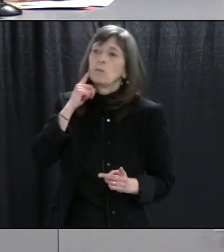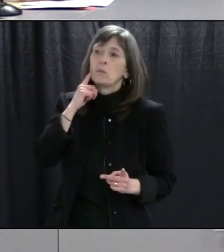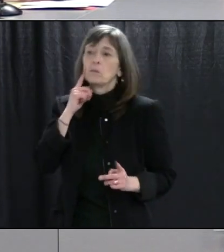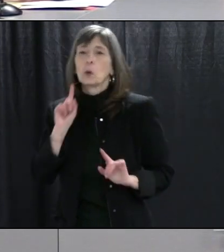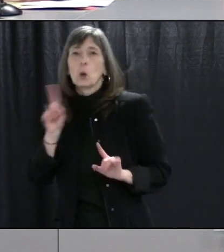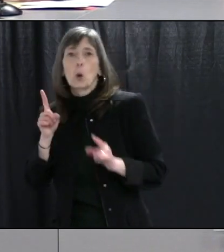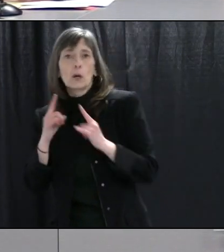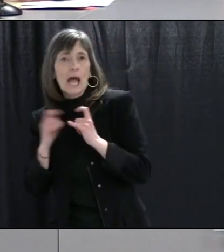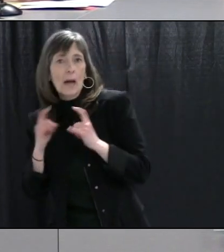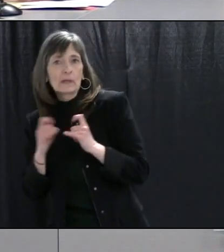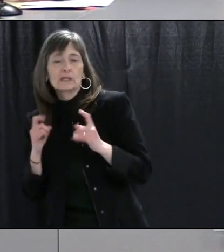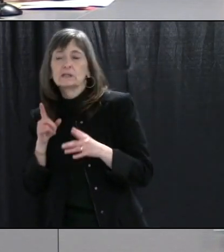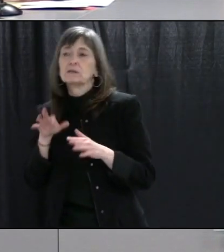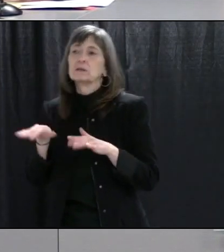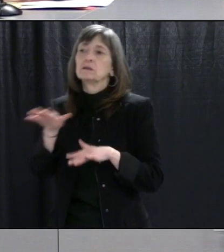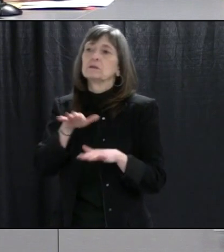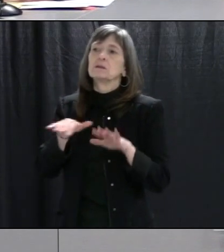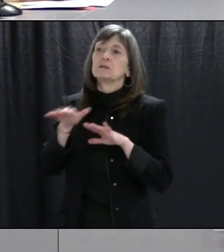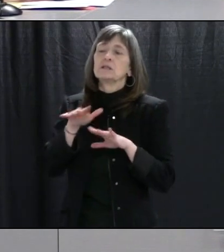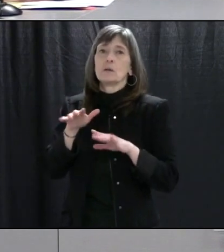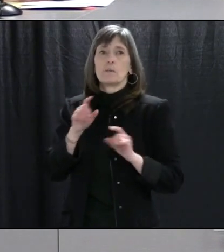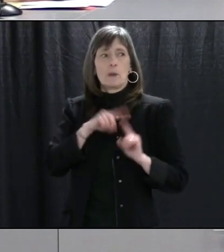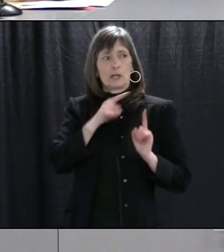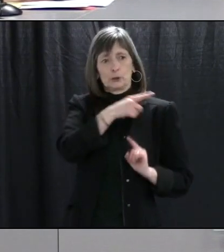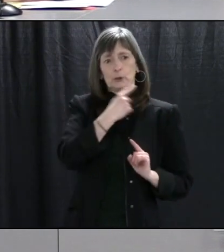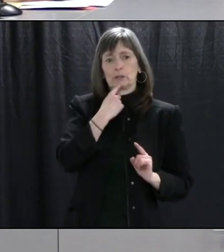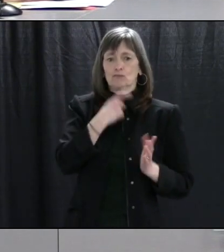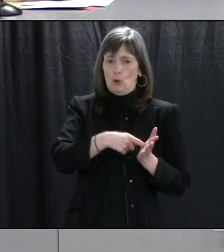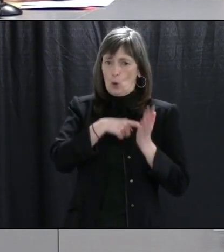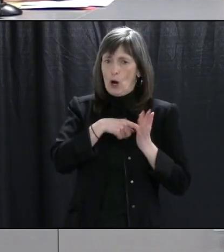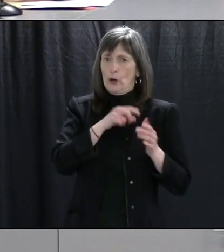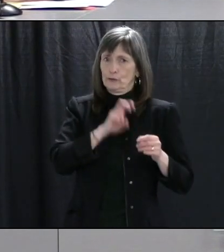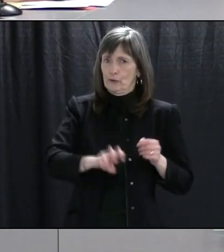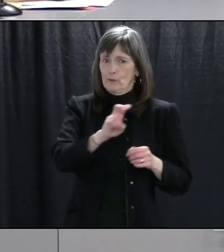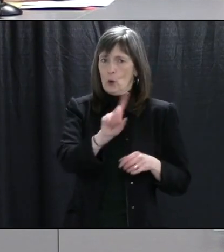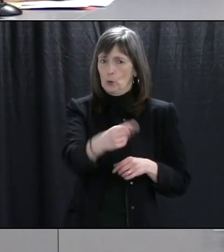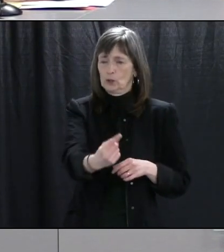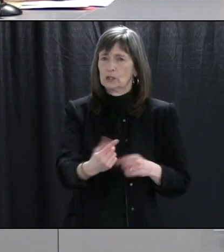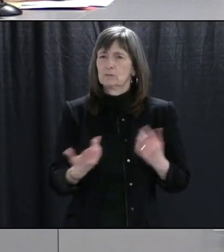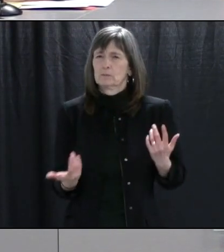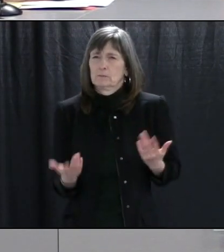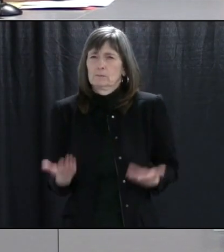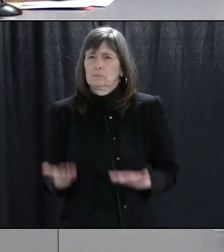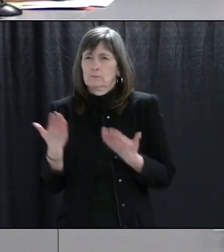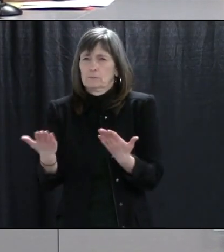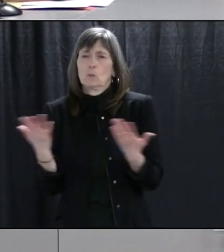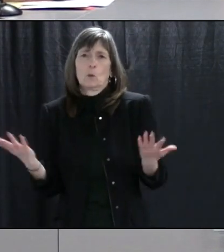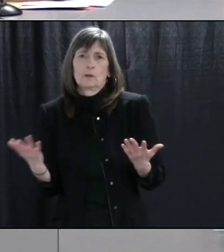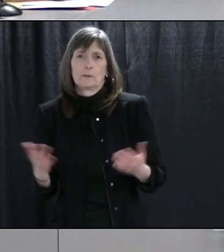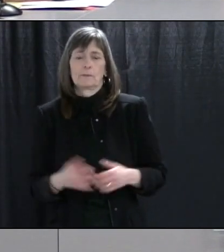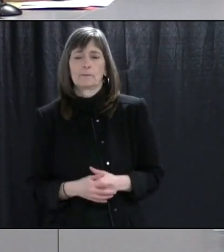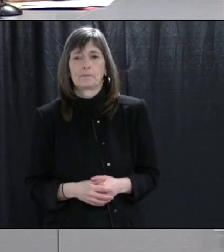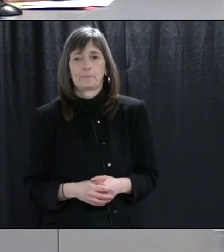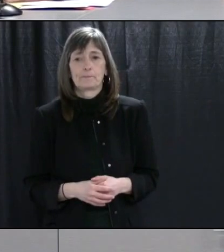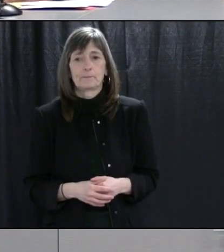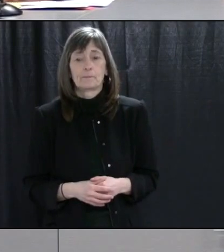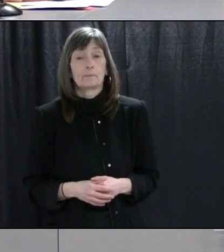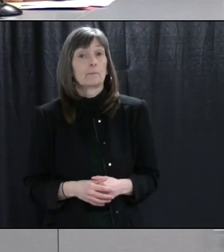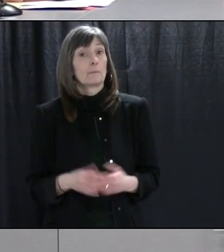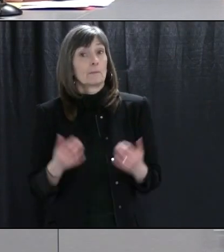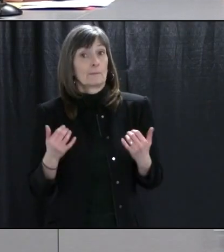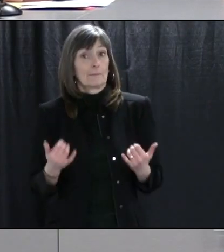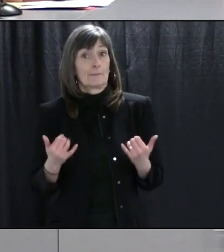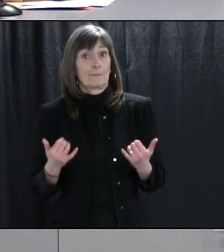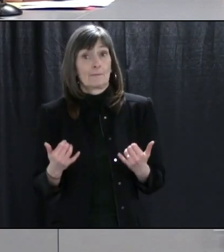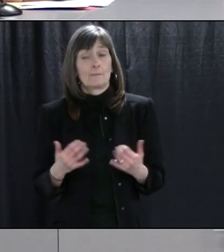cabin? What's your recommendation when it comes to travel to secondary homes, for example? Well, for us right now, it's important